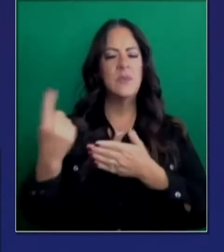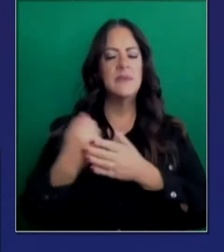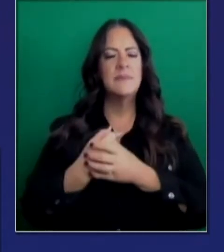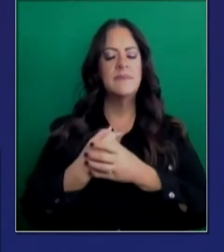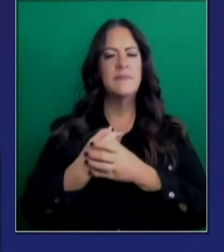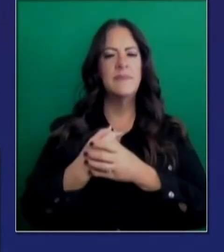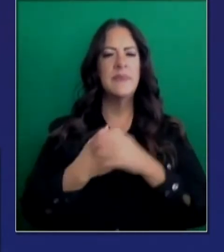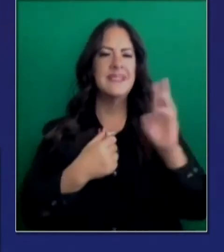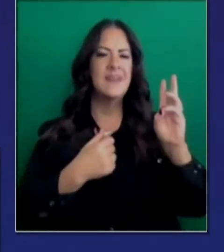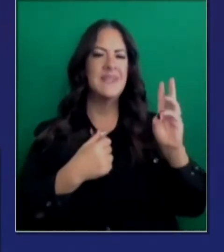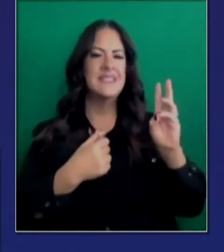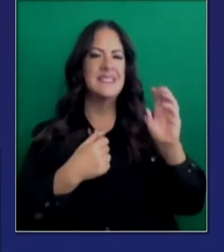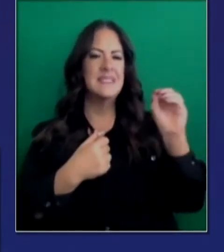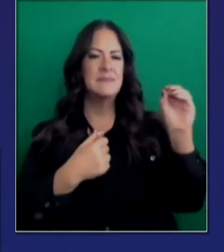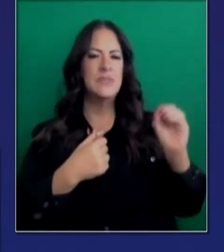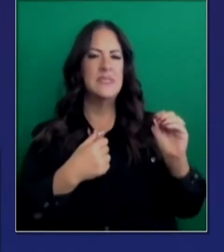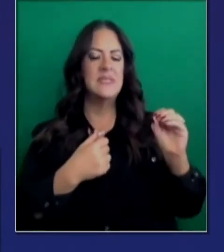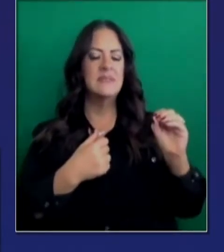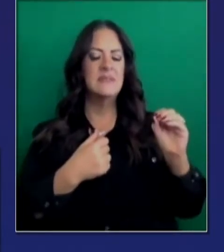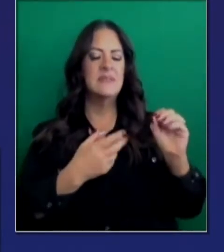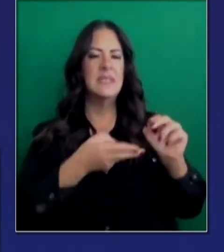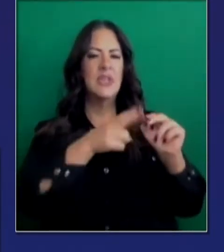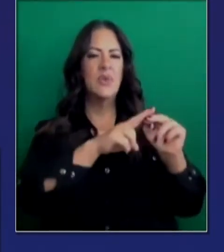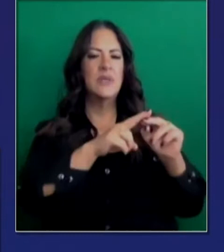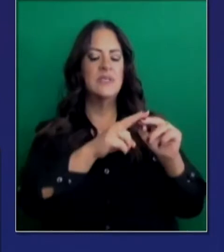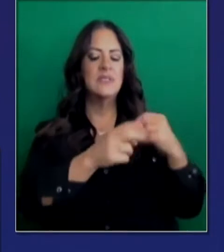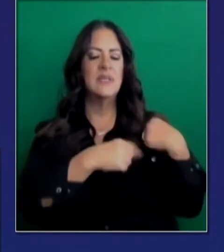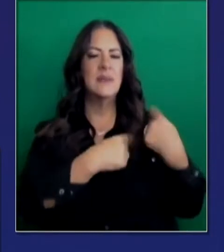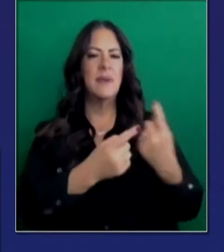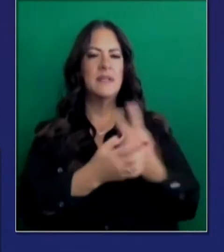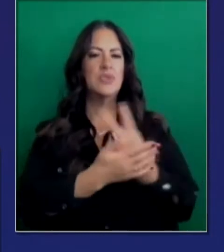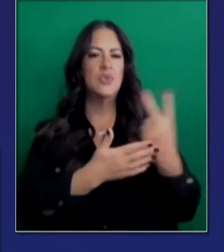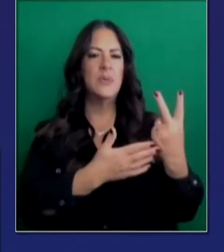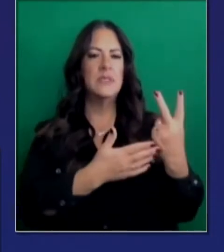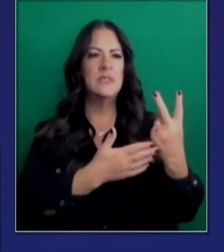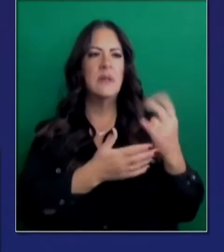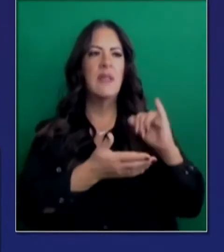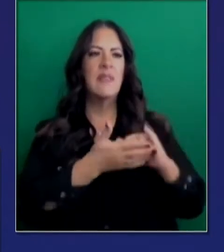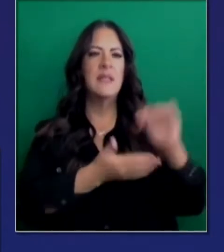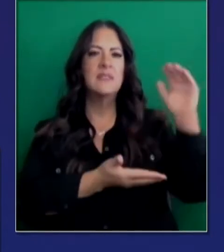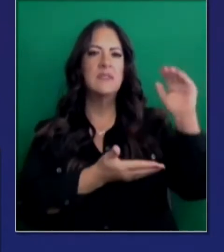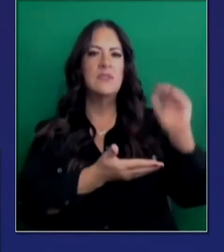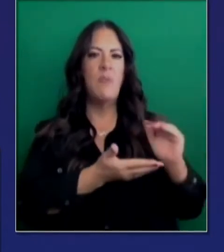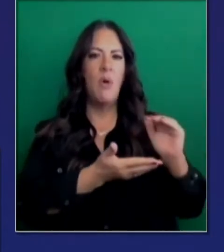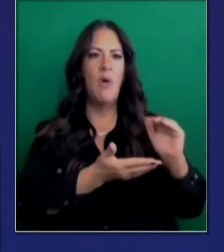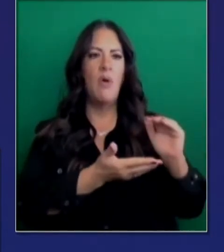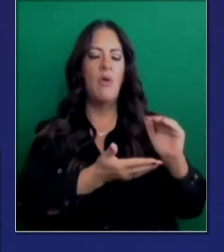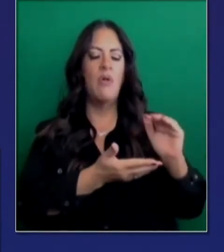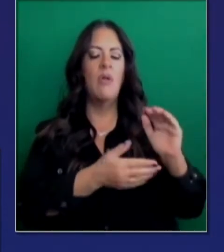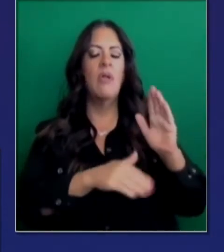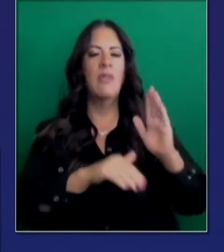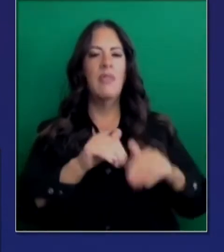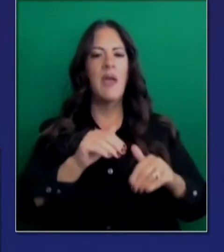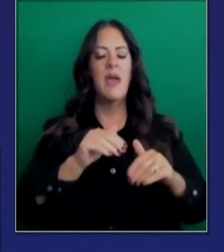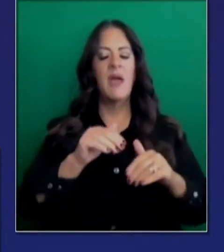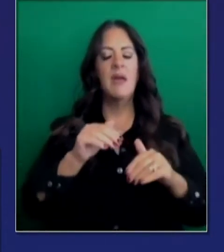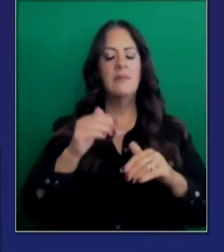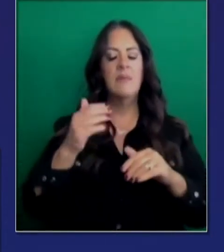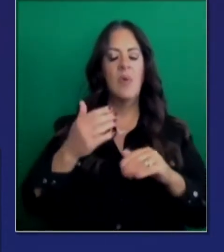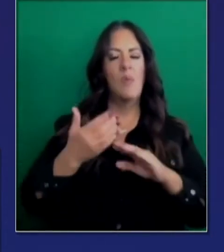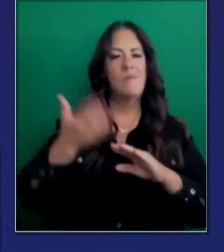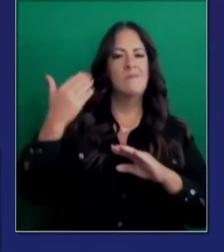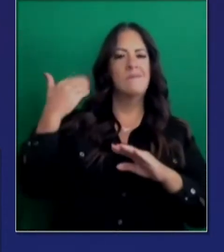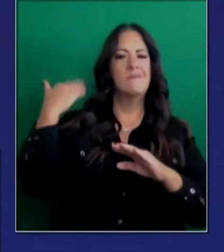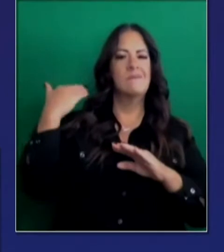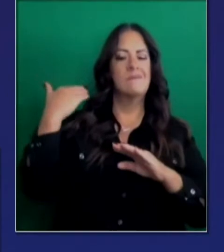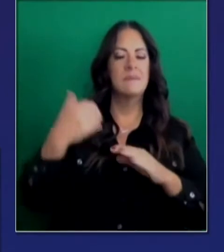increase over the last 2 weeks, substantially lower rate of growth in terms of new COVID identified